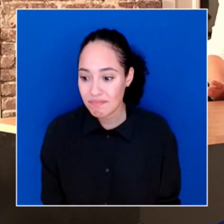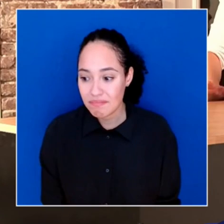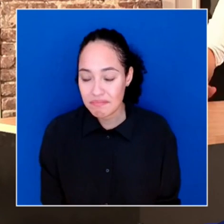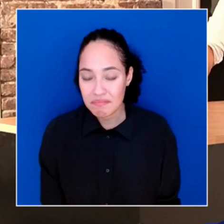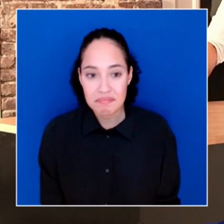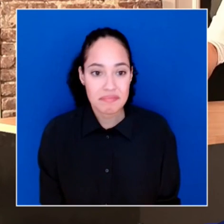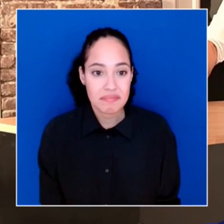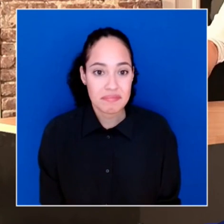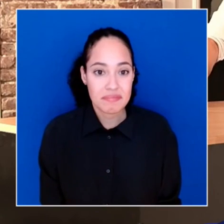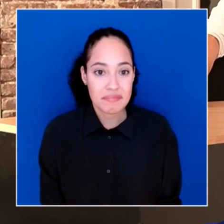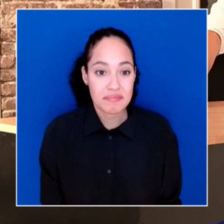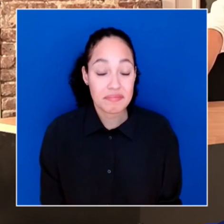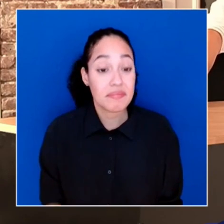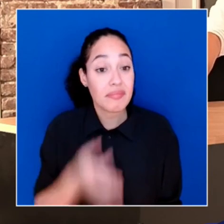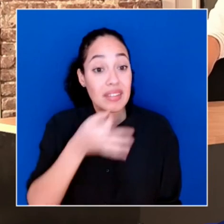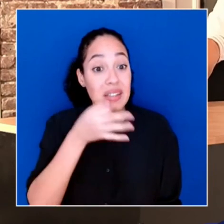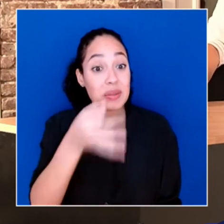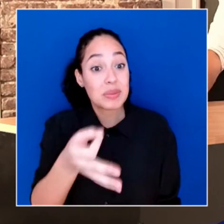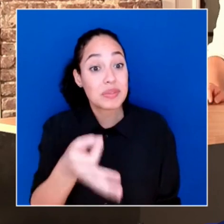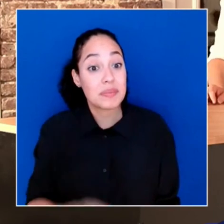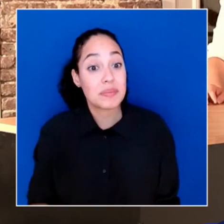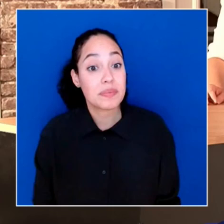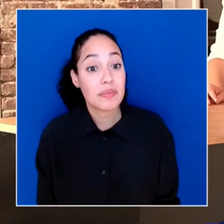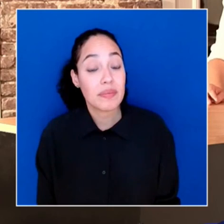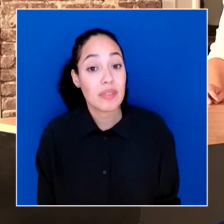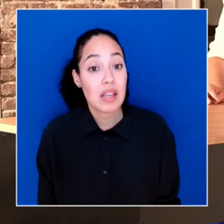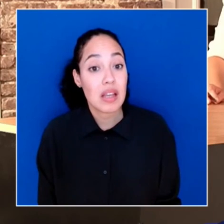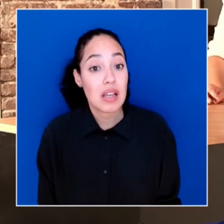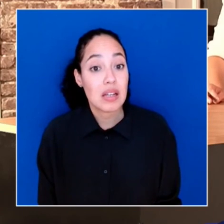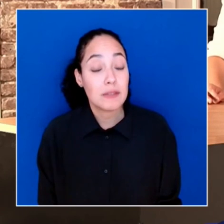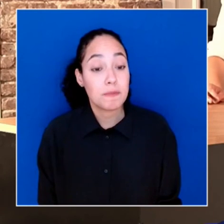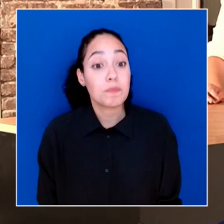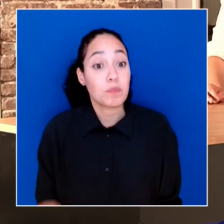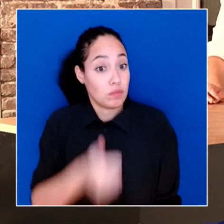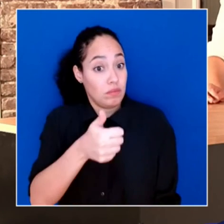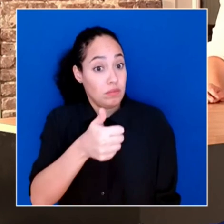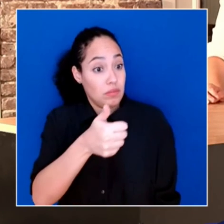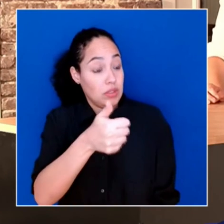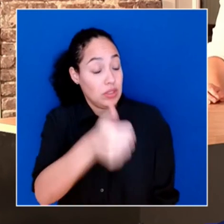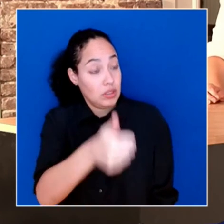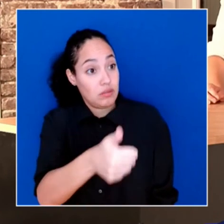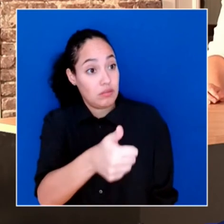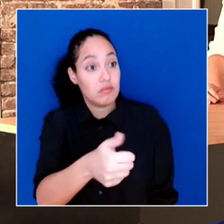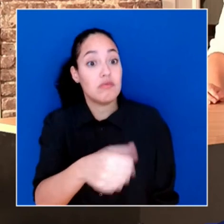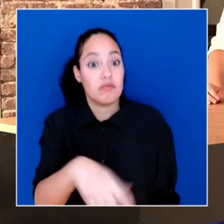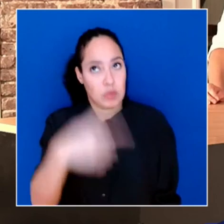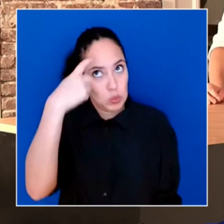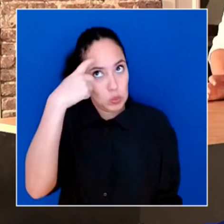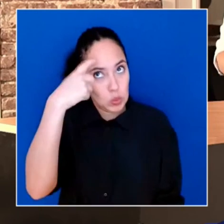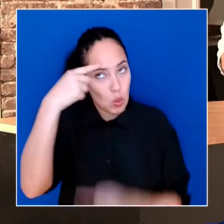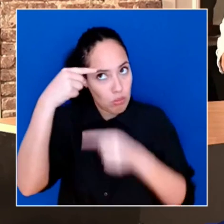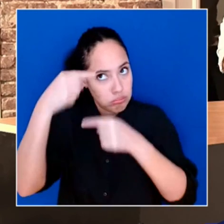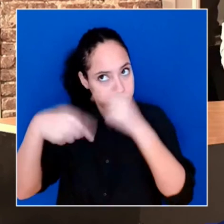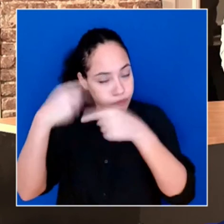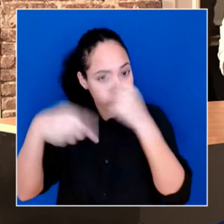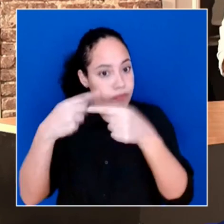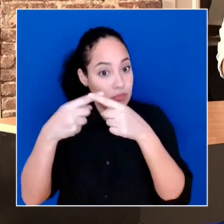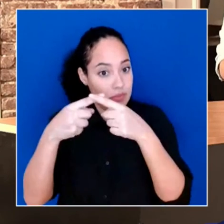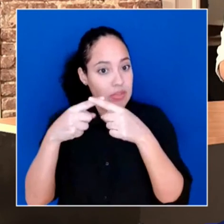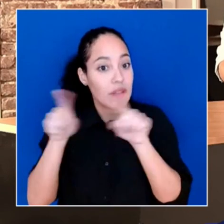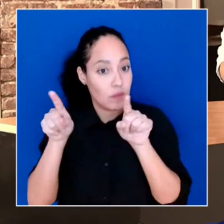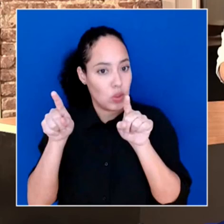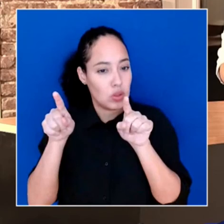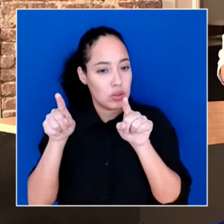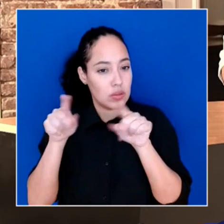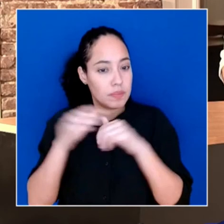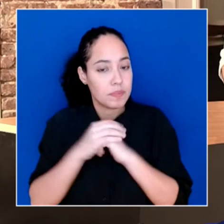Another question for you. As a neurodiverse person, what is the most severe challenge that you have in